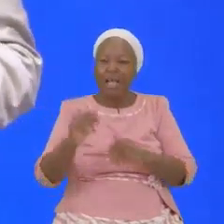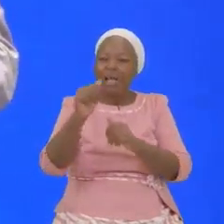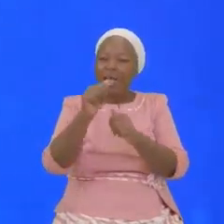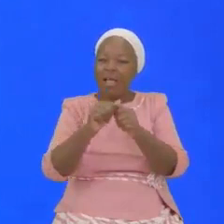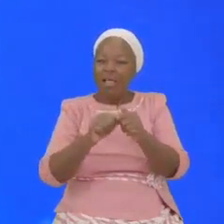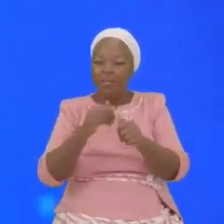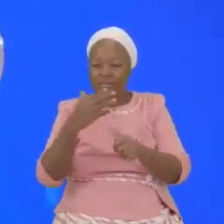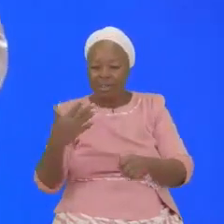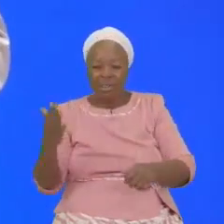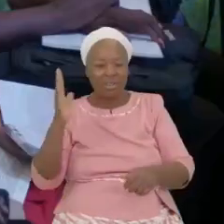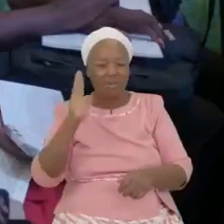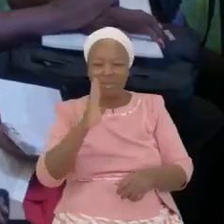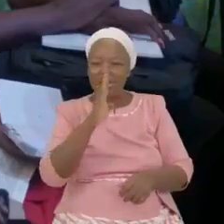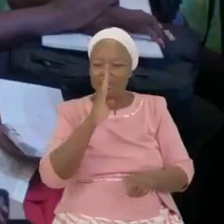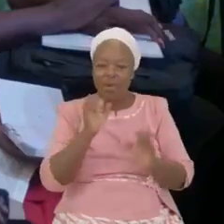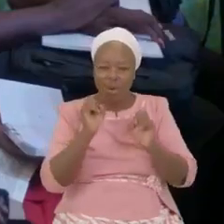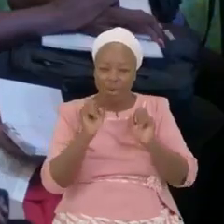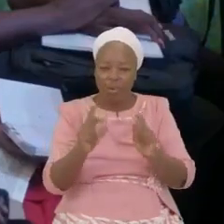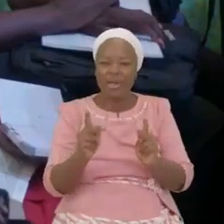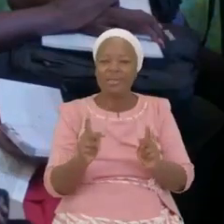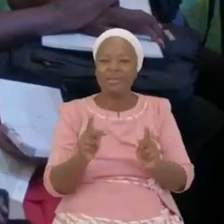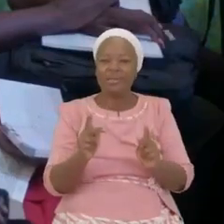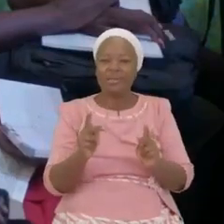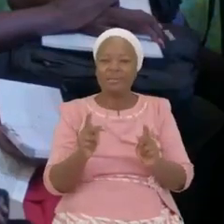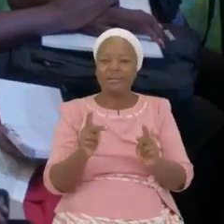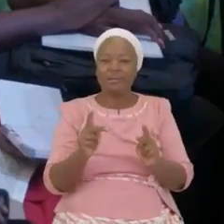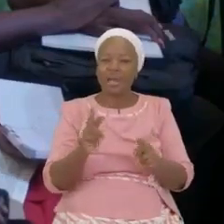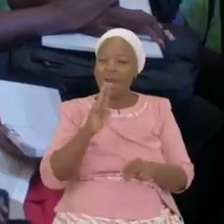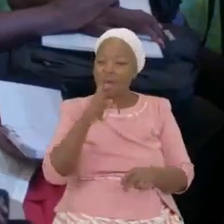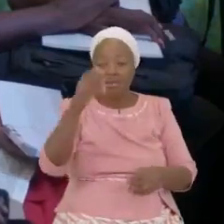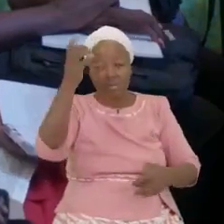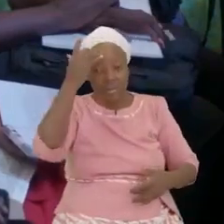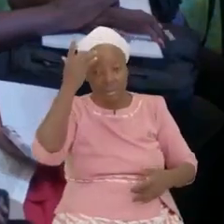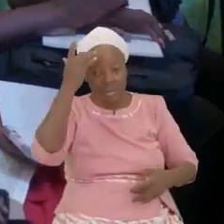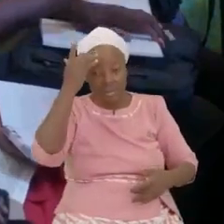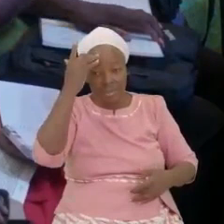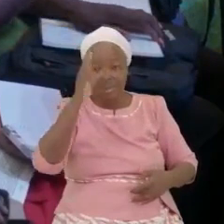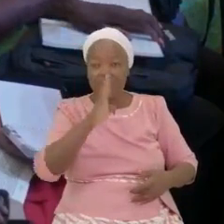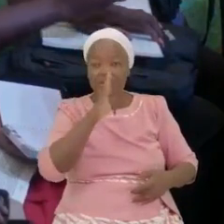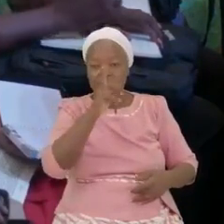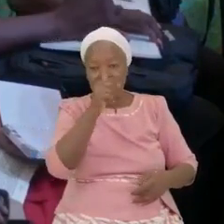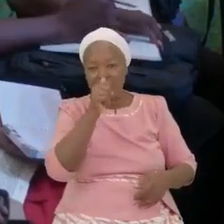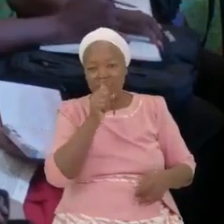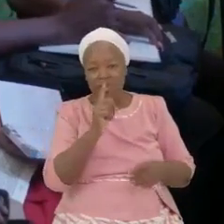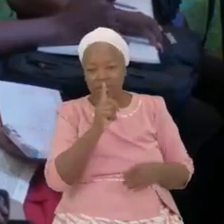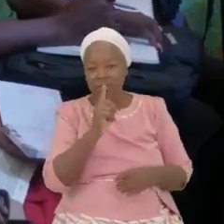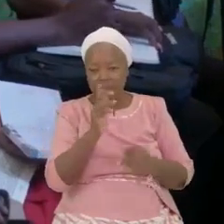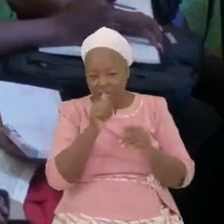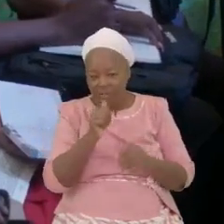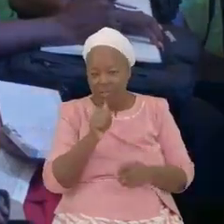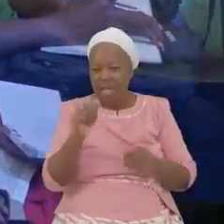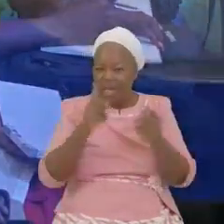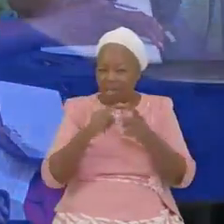Everything will be all right. Are you sick? Be still. And know the